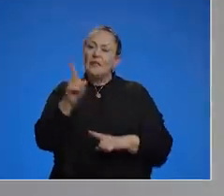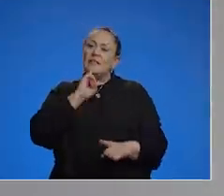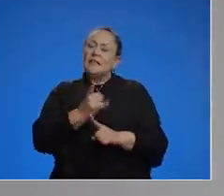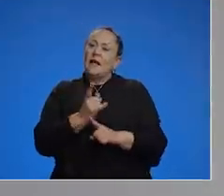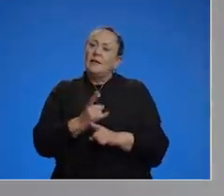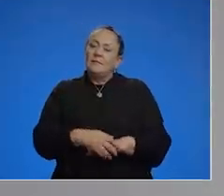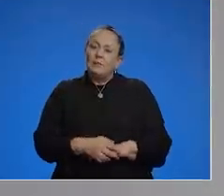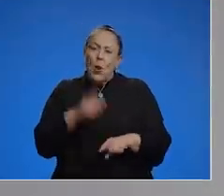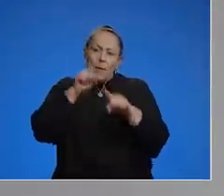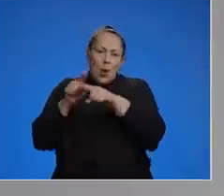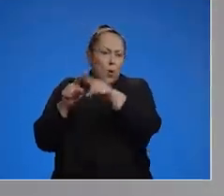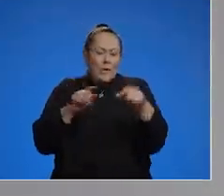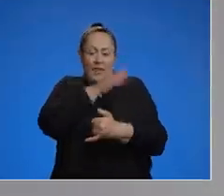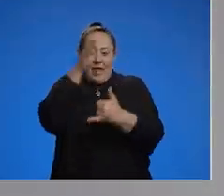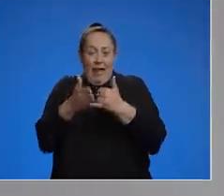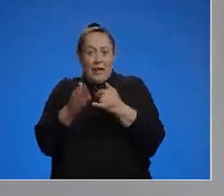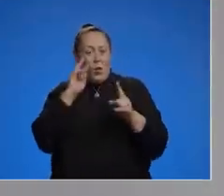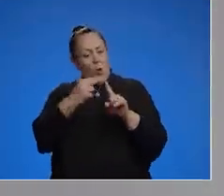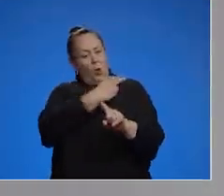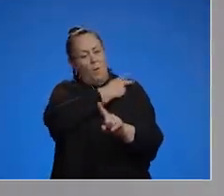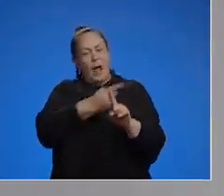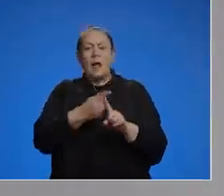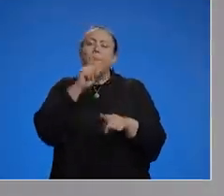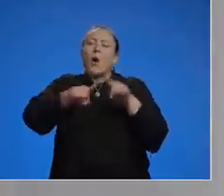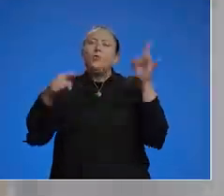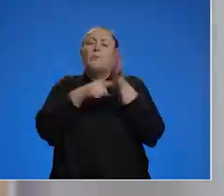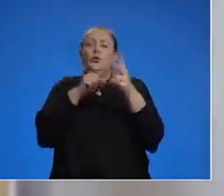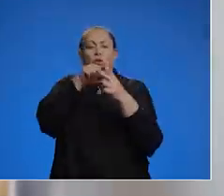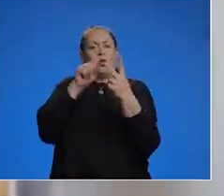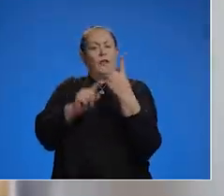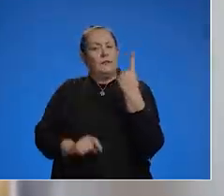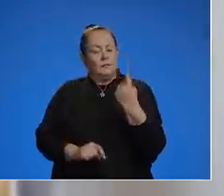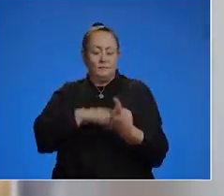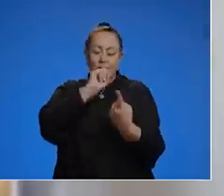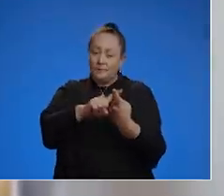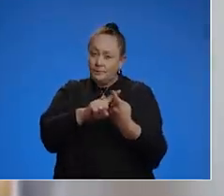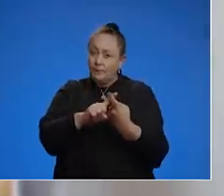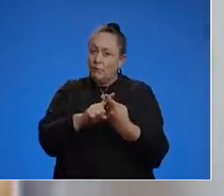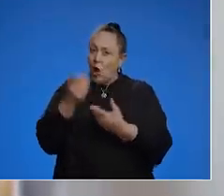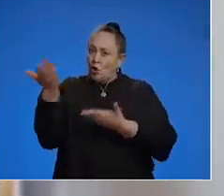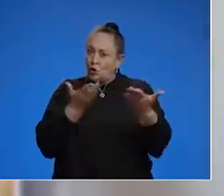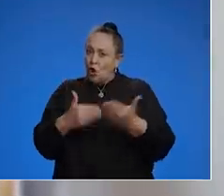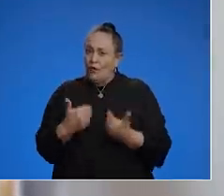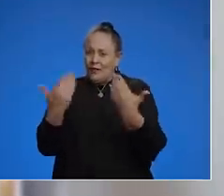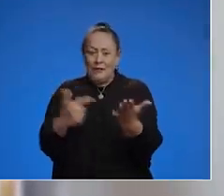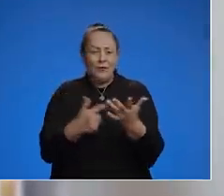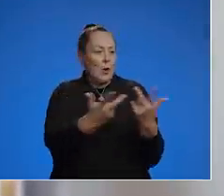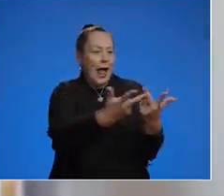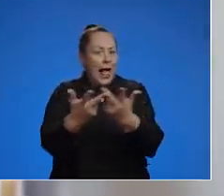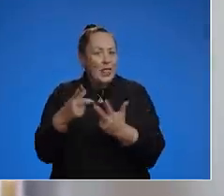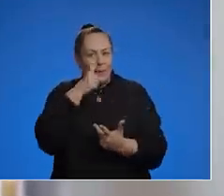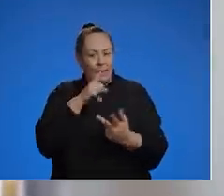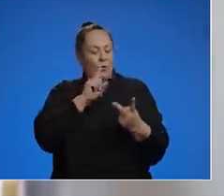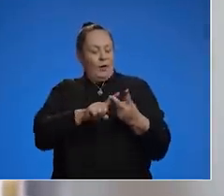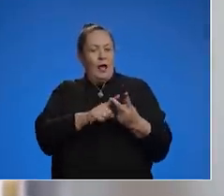final analysis that only two things mattered, the service that you rendered to others and love